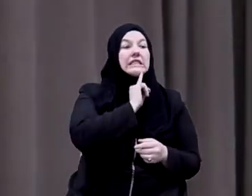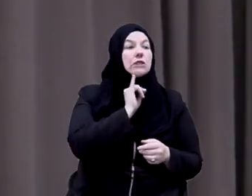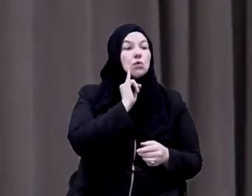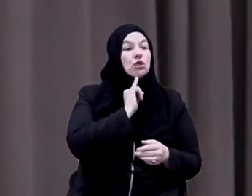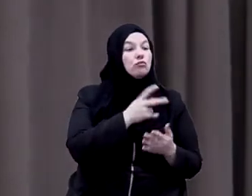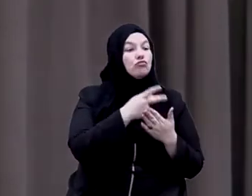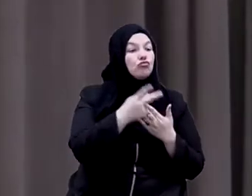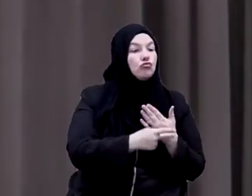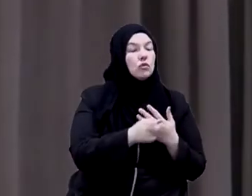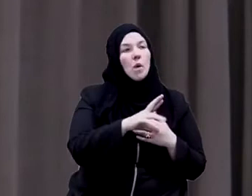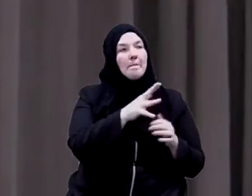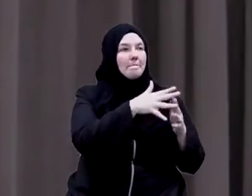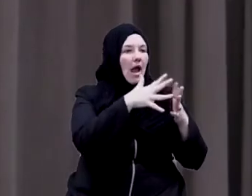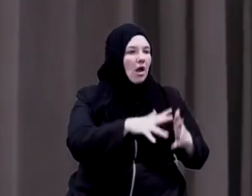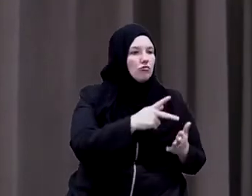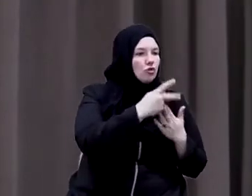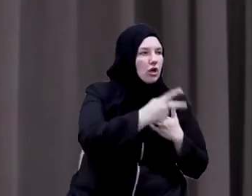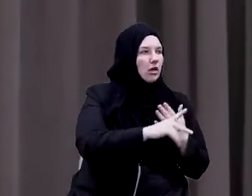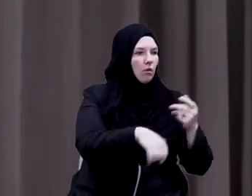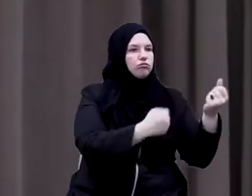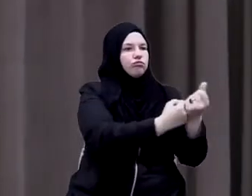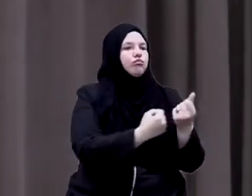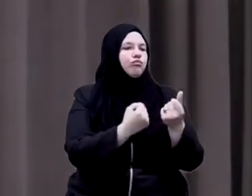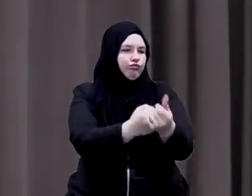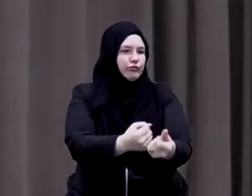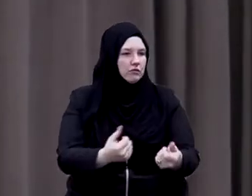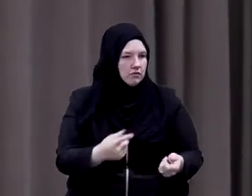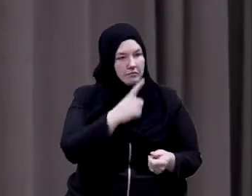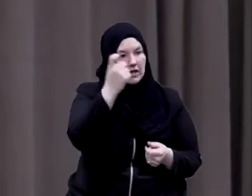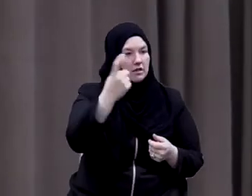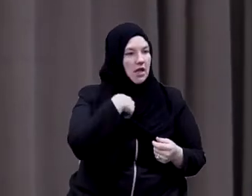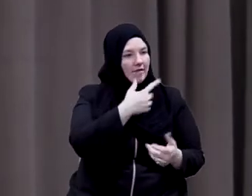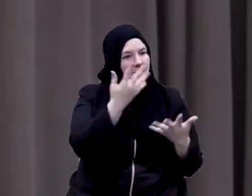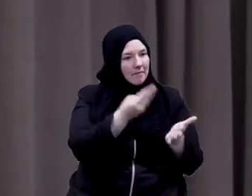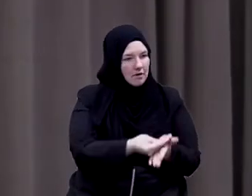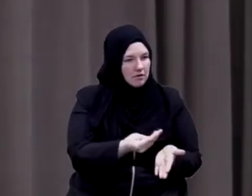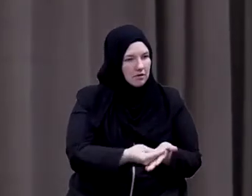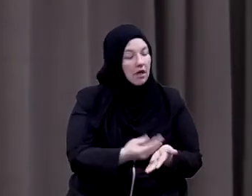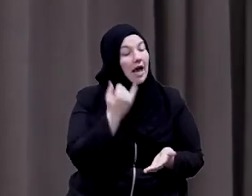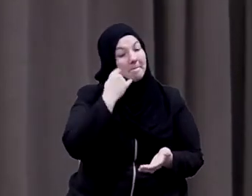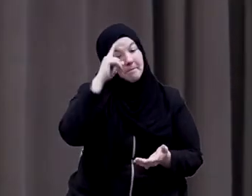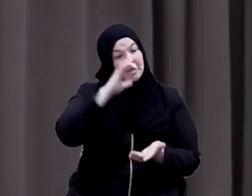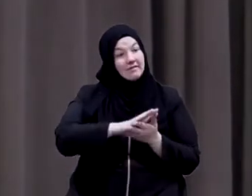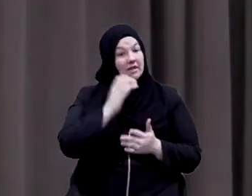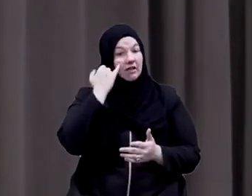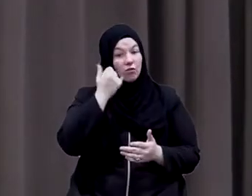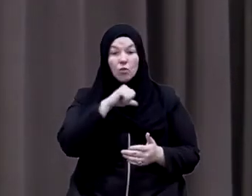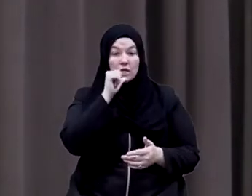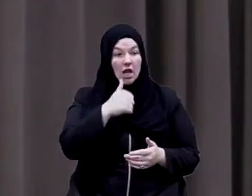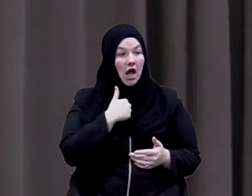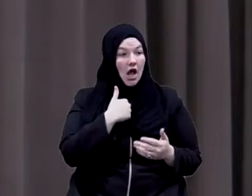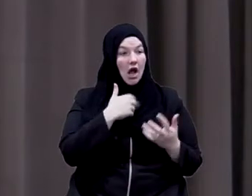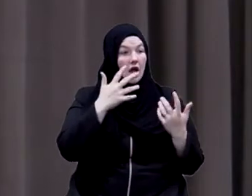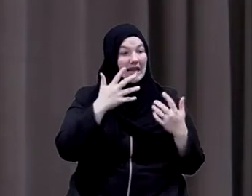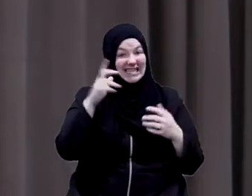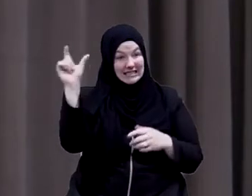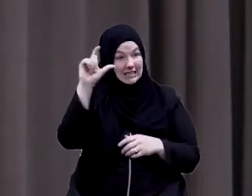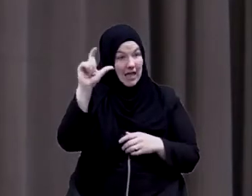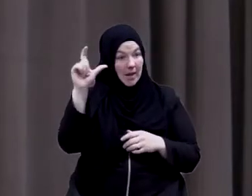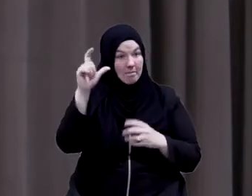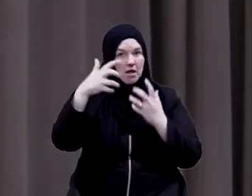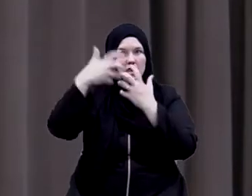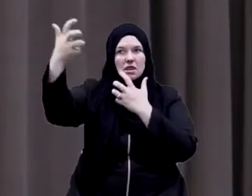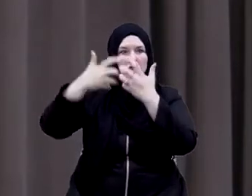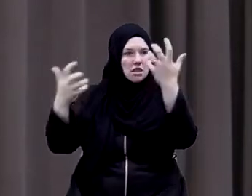there is or American project that is suggested. I believe if we were not broken,